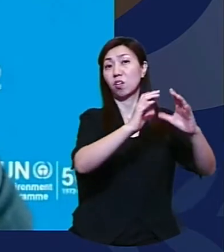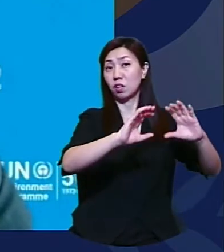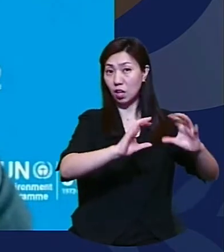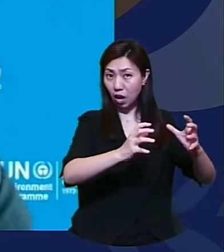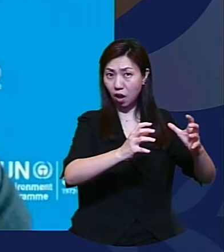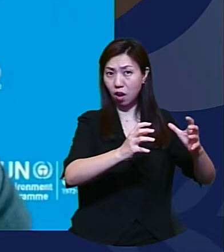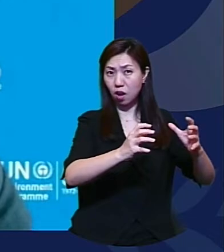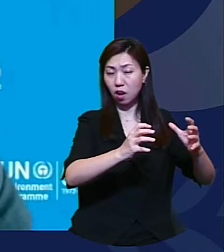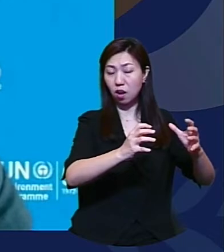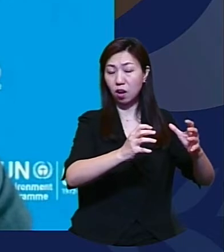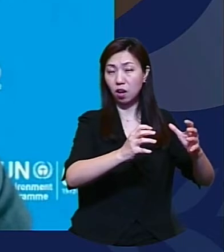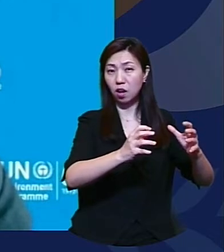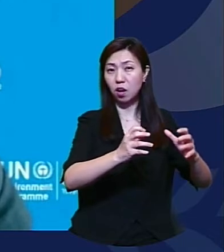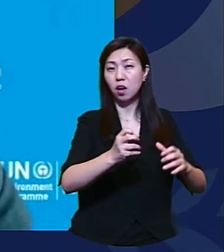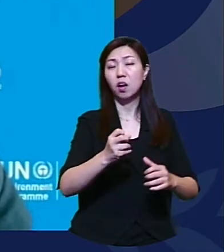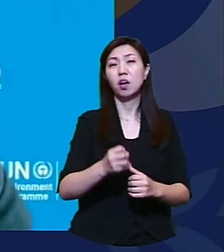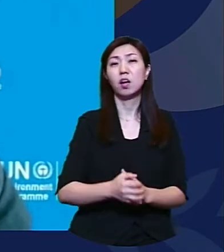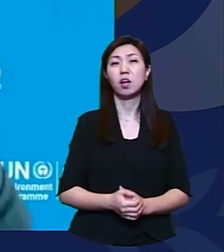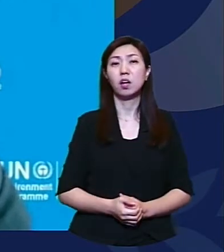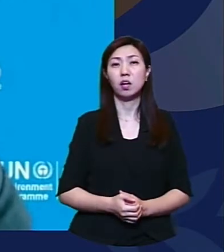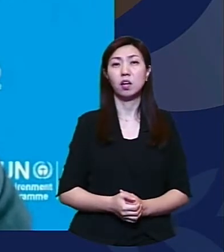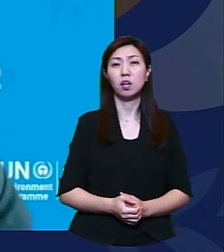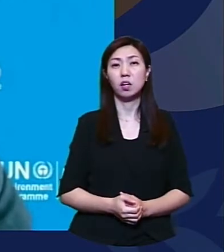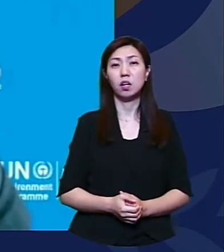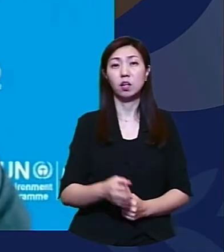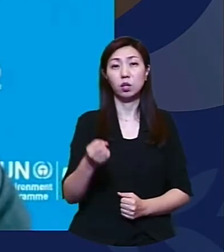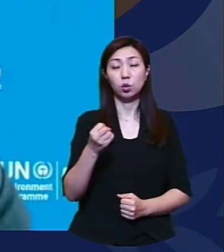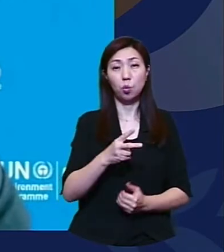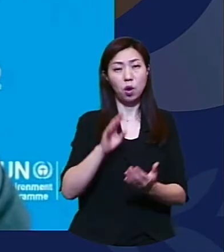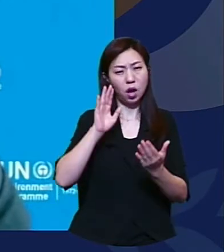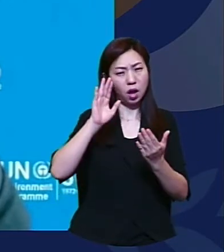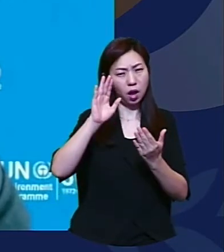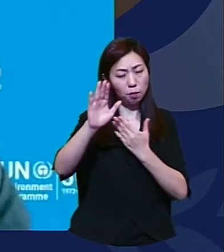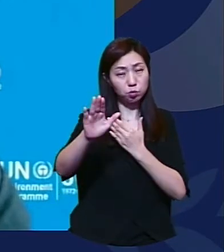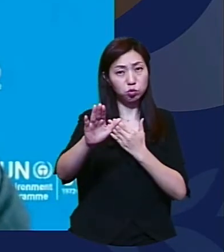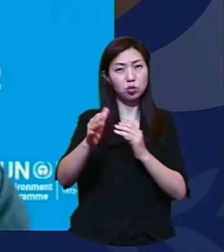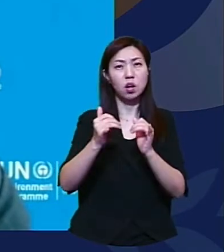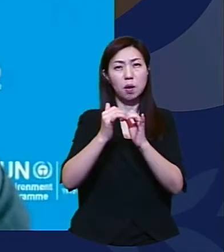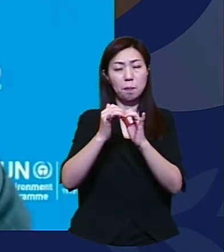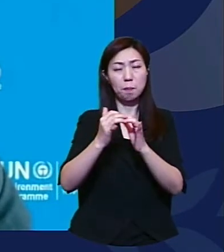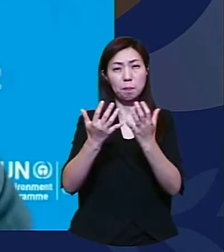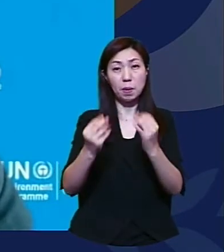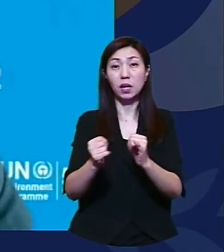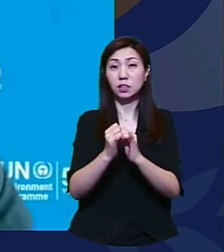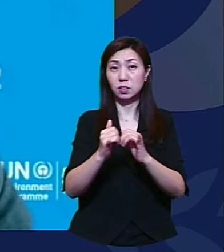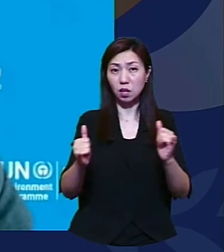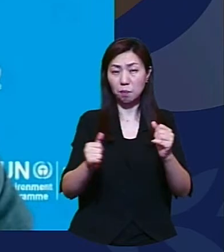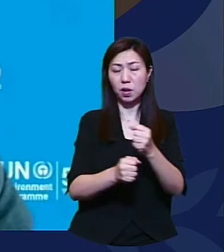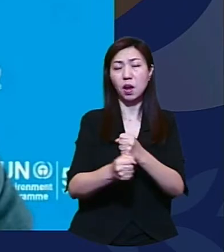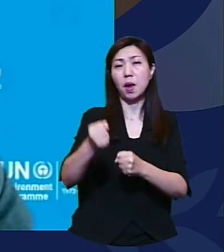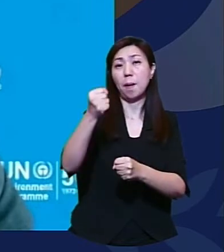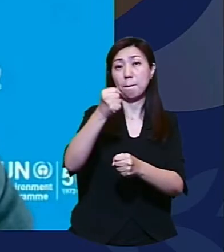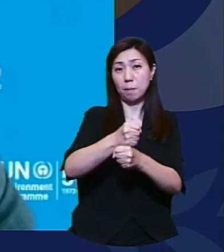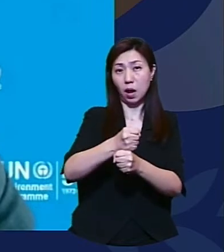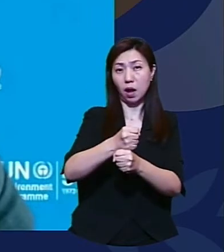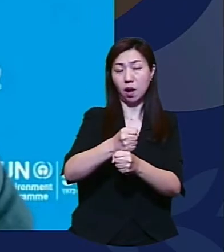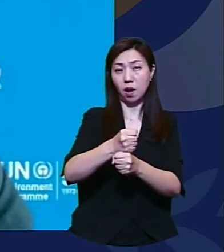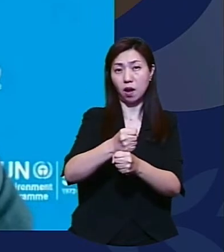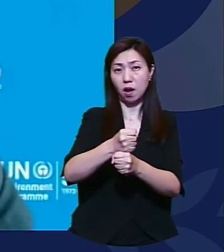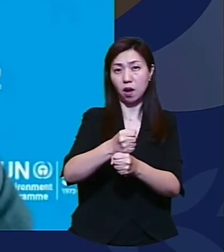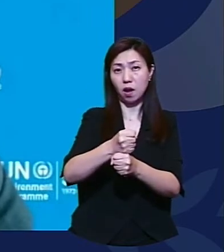face quite competing demands when it comes to the recovery part